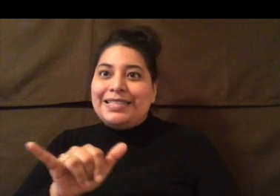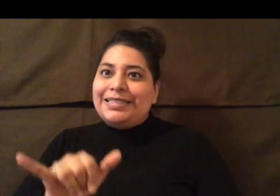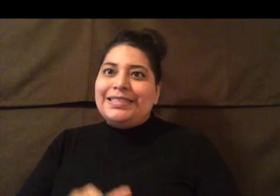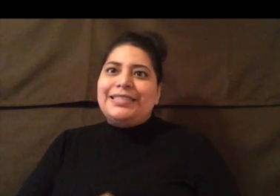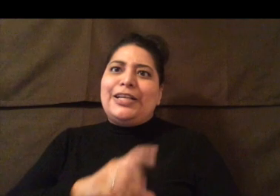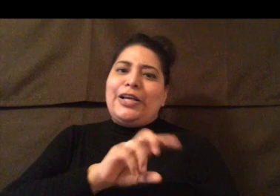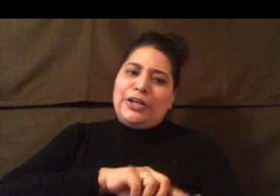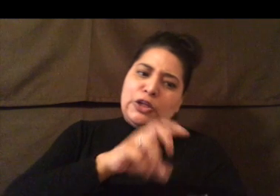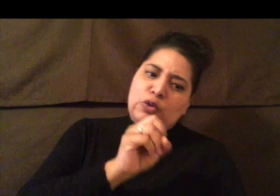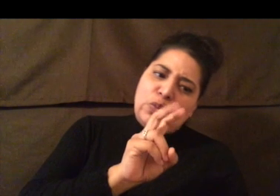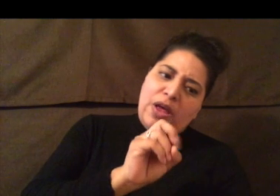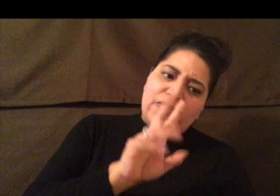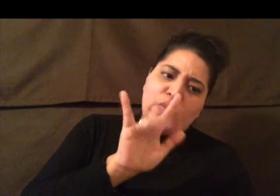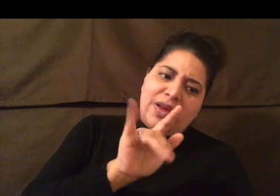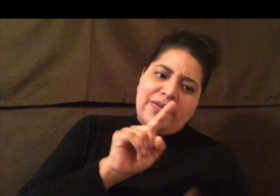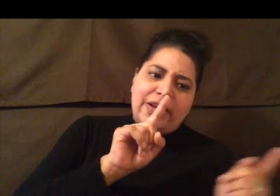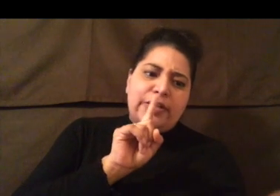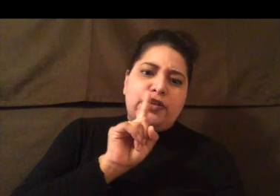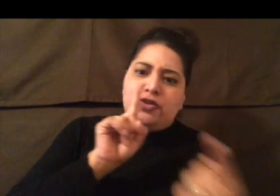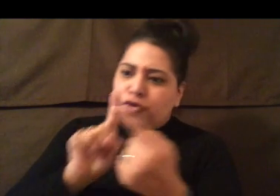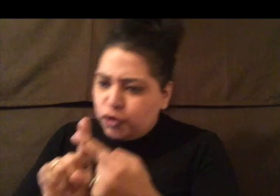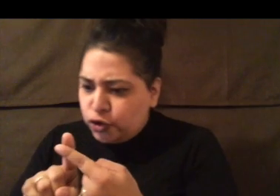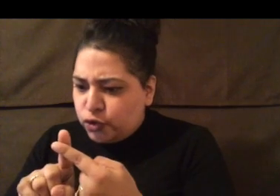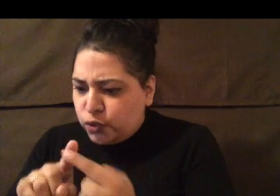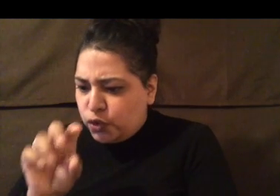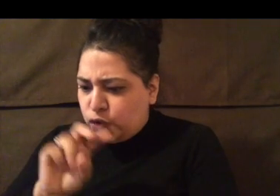Because that would be 12:25 to